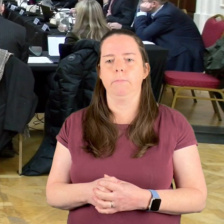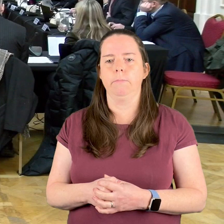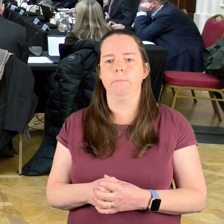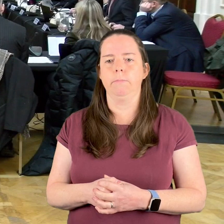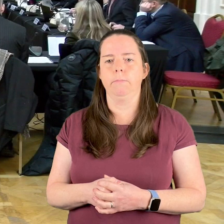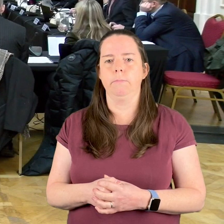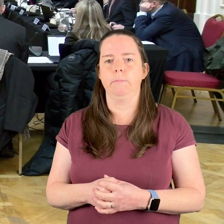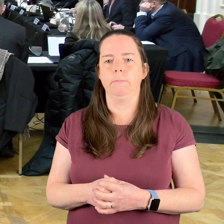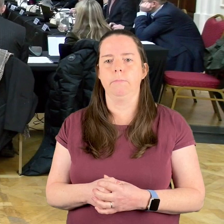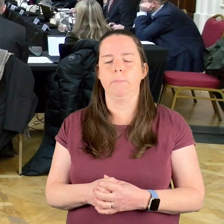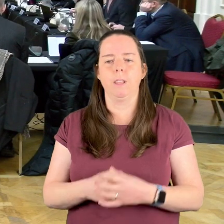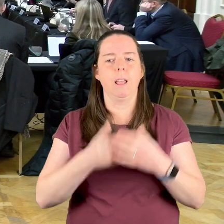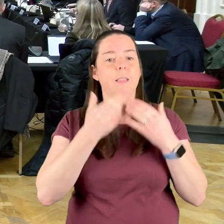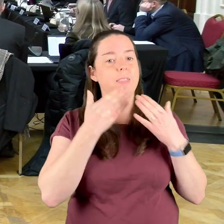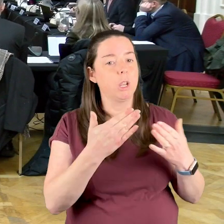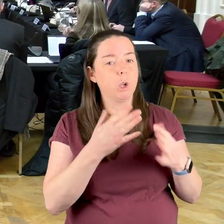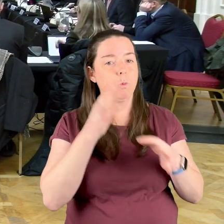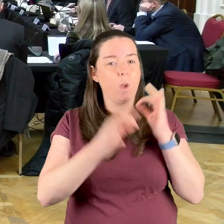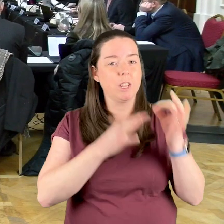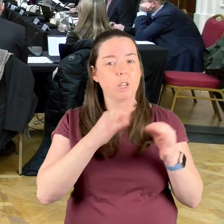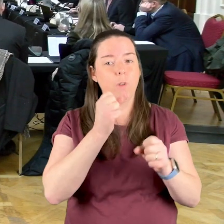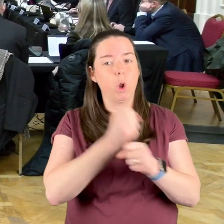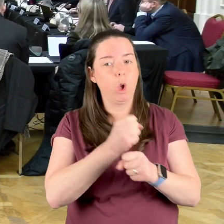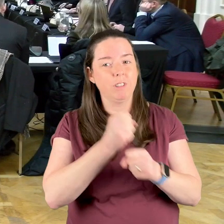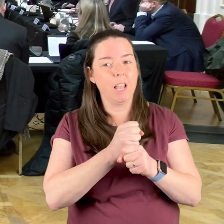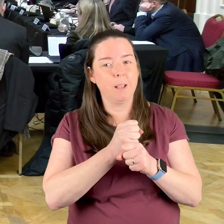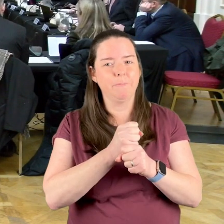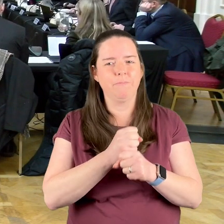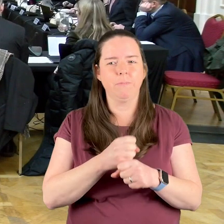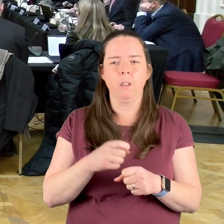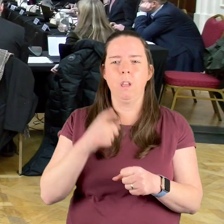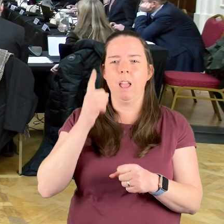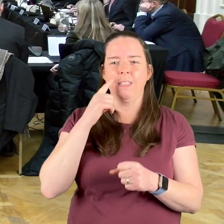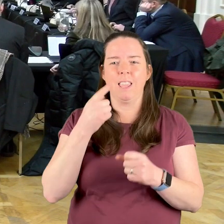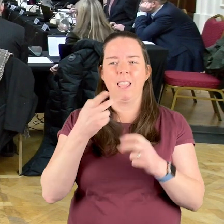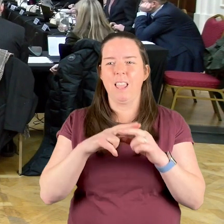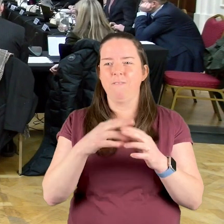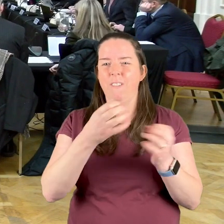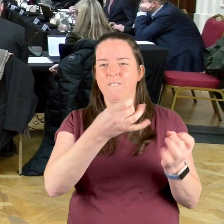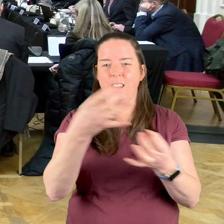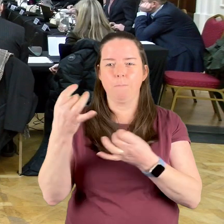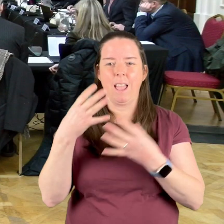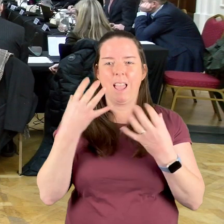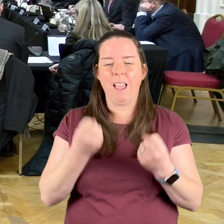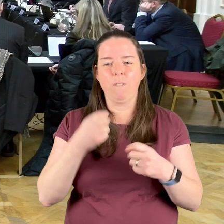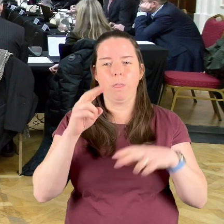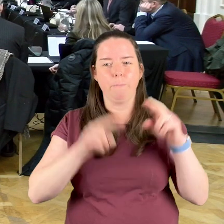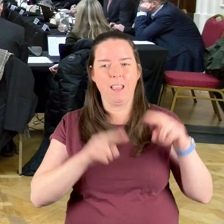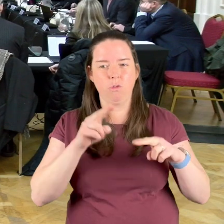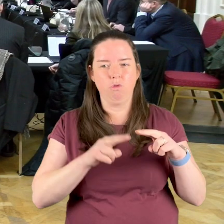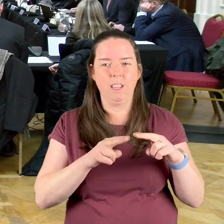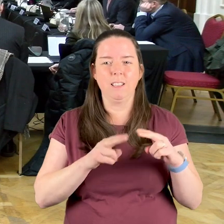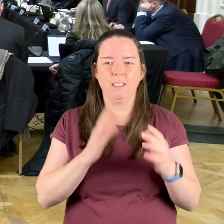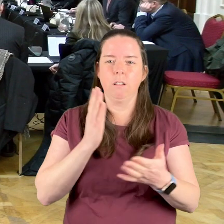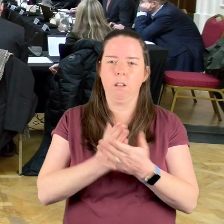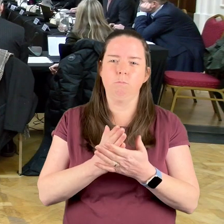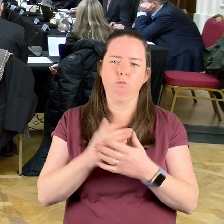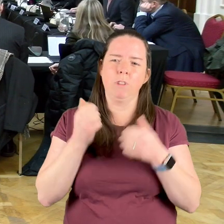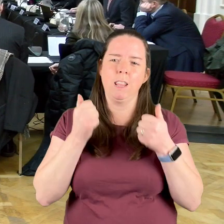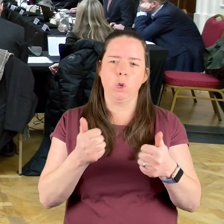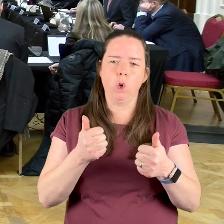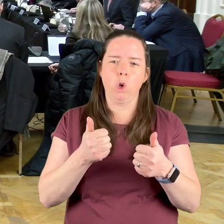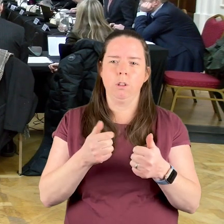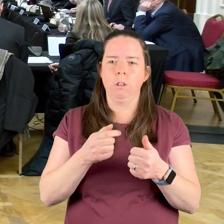Thank you. Any questions for Gloria? I think if people have got feedback on the metrics, it would be really good if they could send